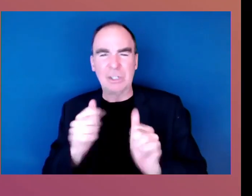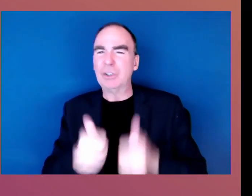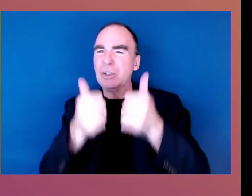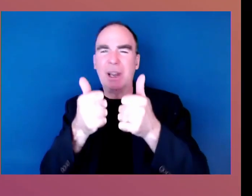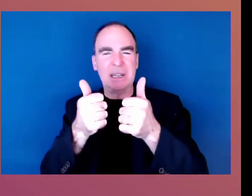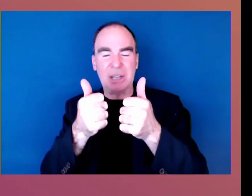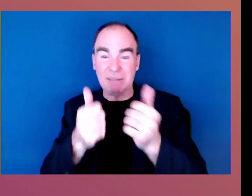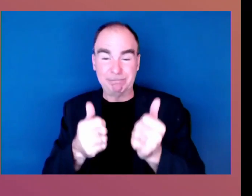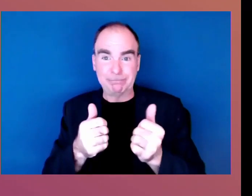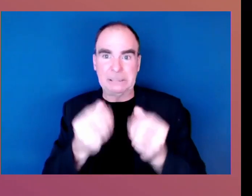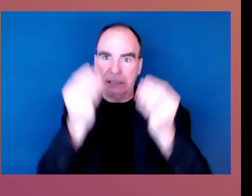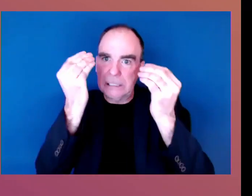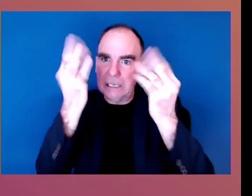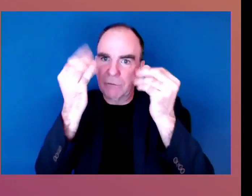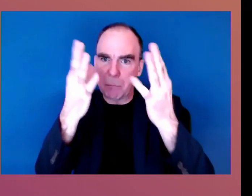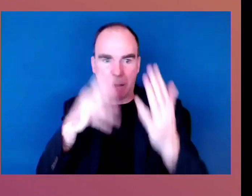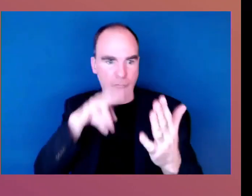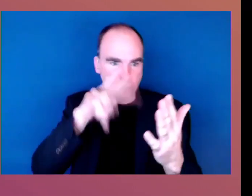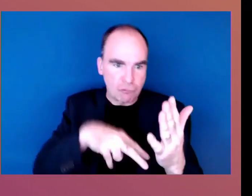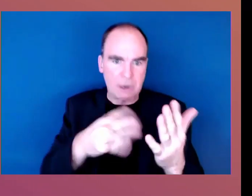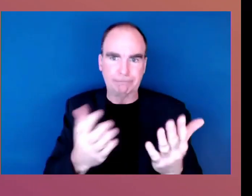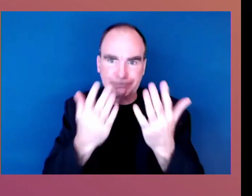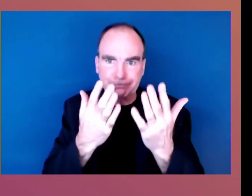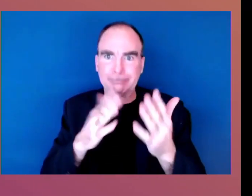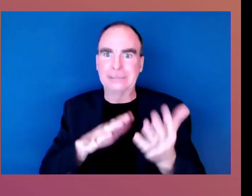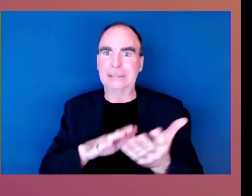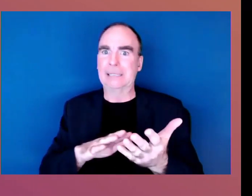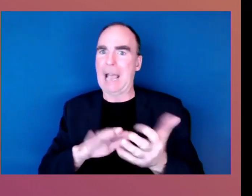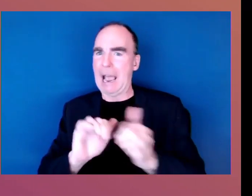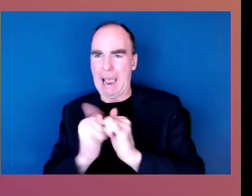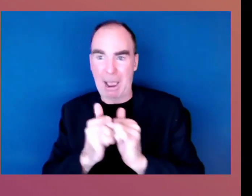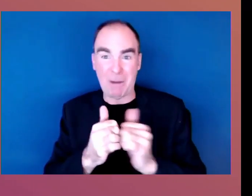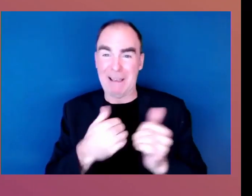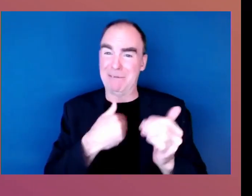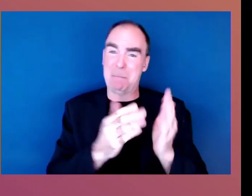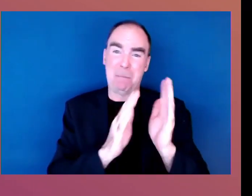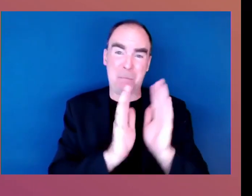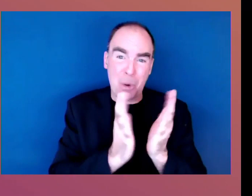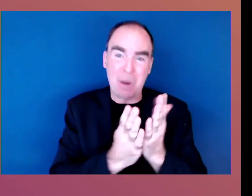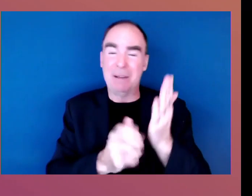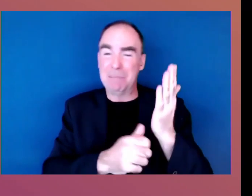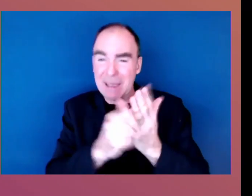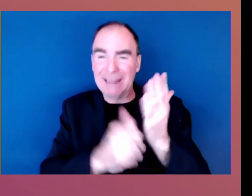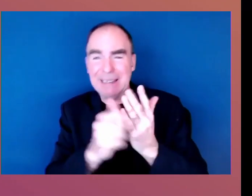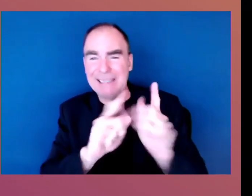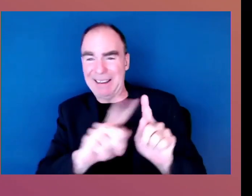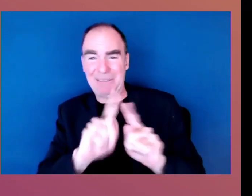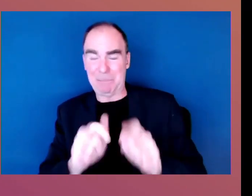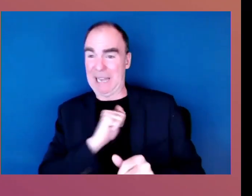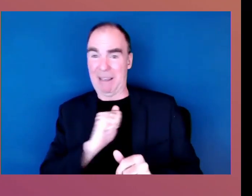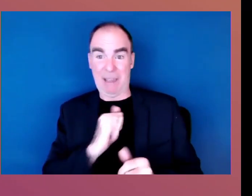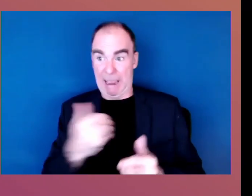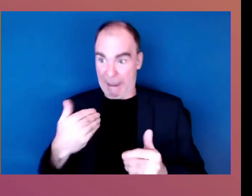no internet, no smartphones. I couldn't read books, magazines, newspapers, or any book by myself. As